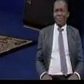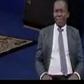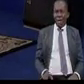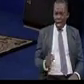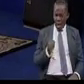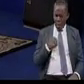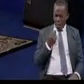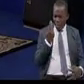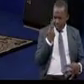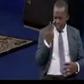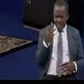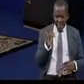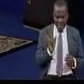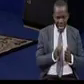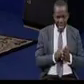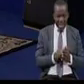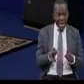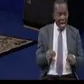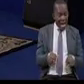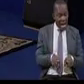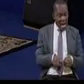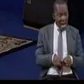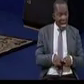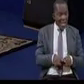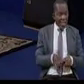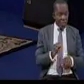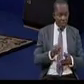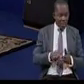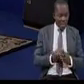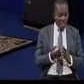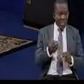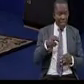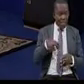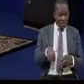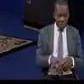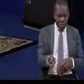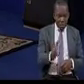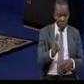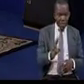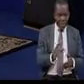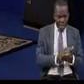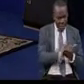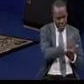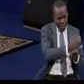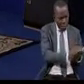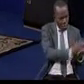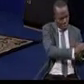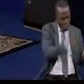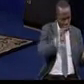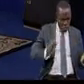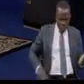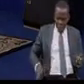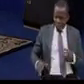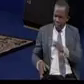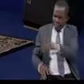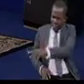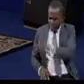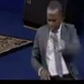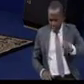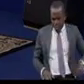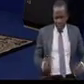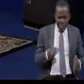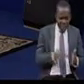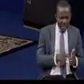the journey, I have to remove this, I have to remove that, make that load light enough so that